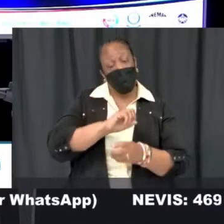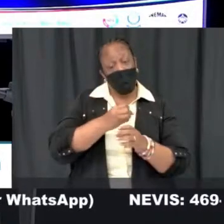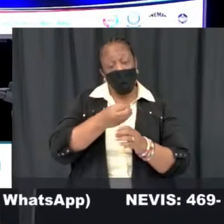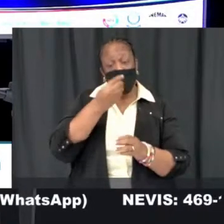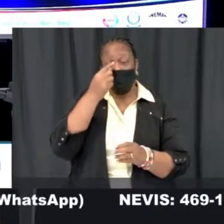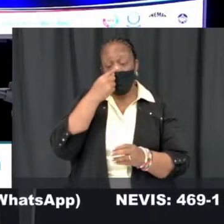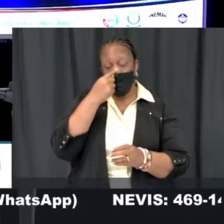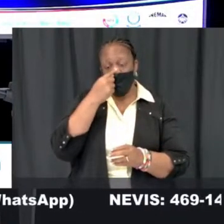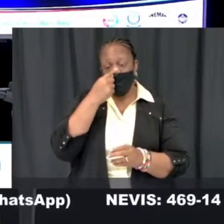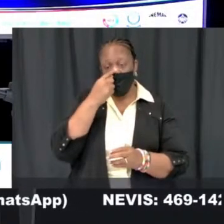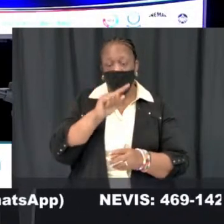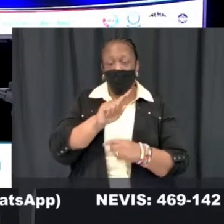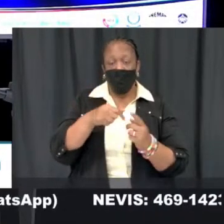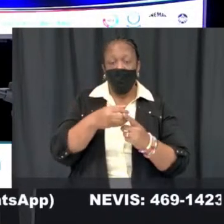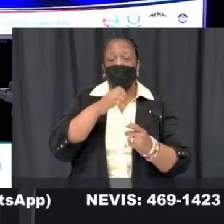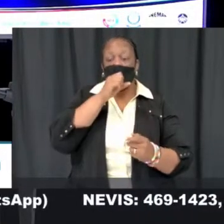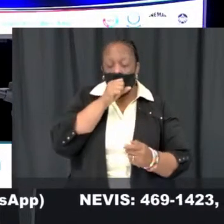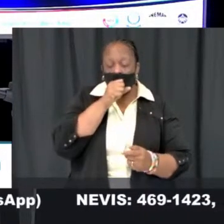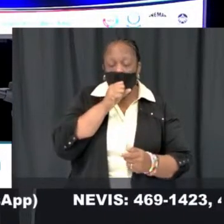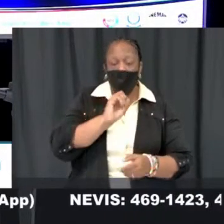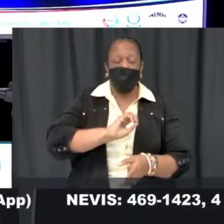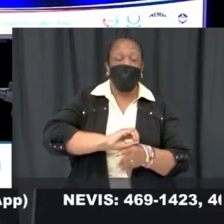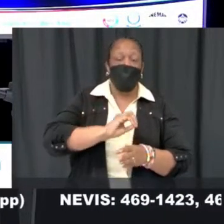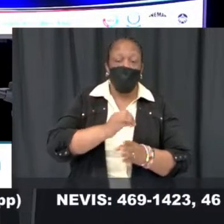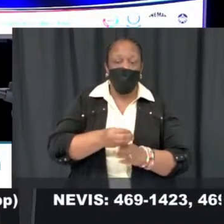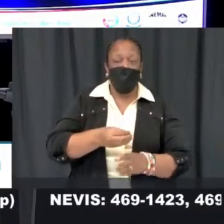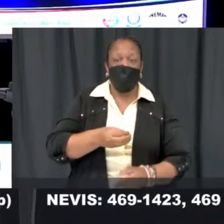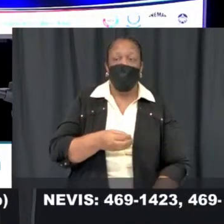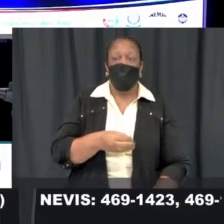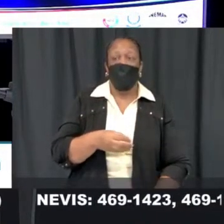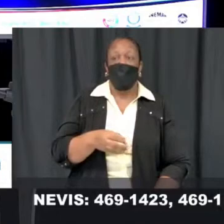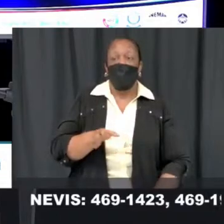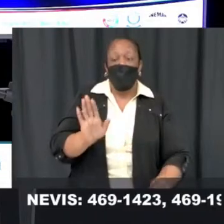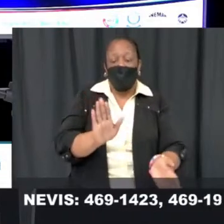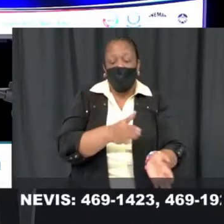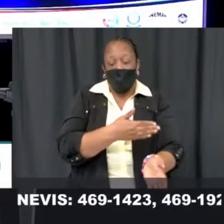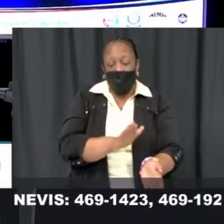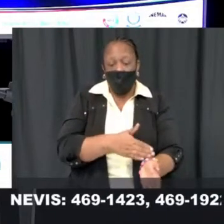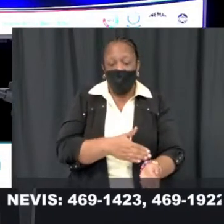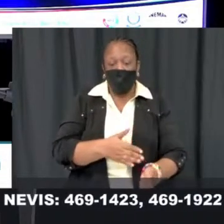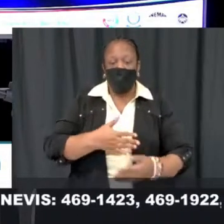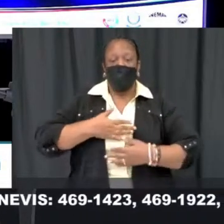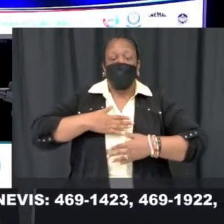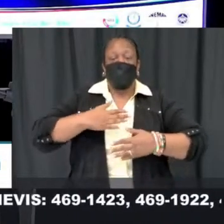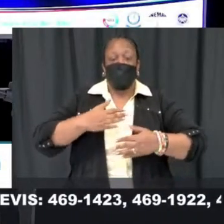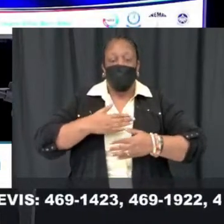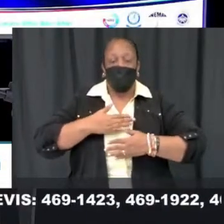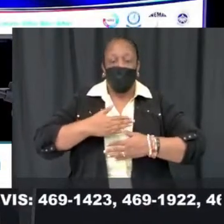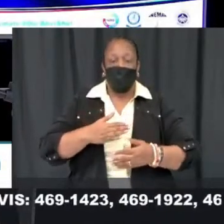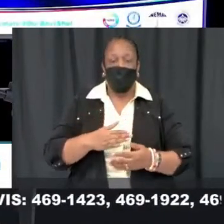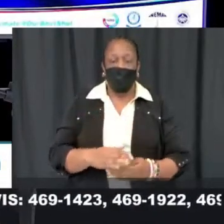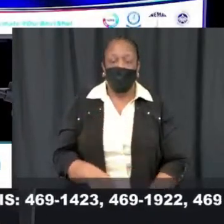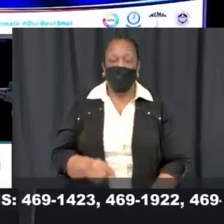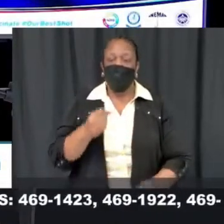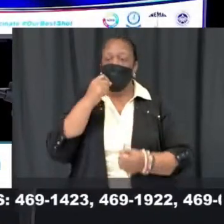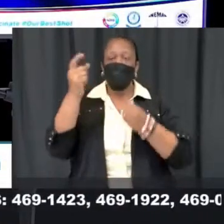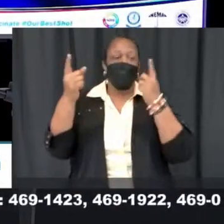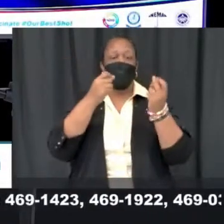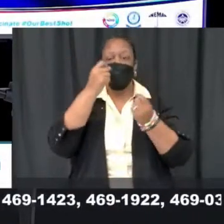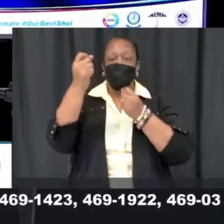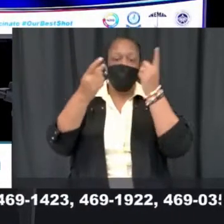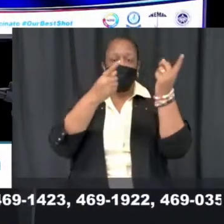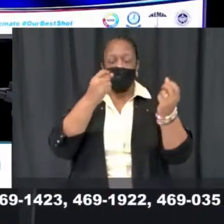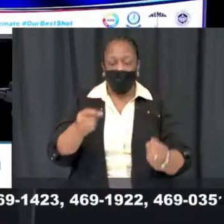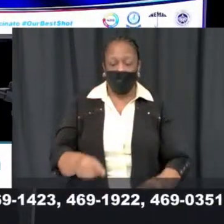cough, sneeze, speak, sing, or breathe. These particles range from large